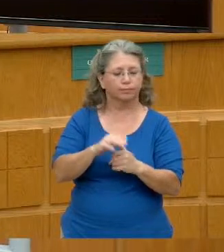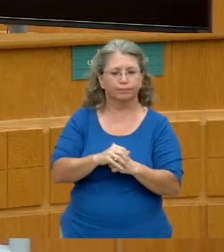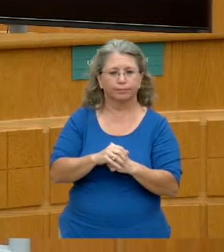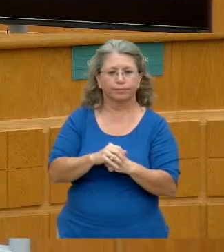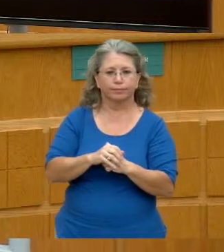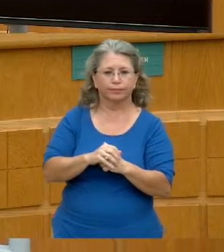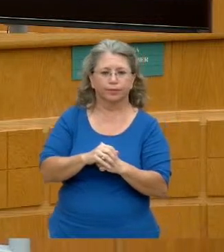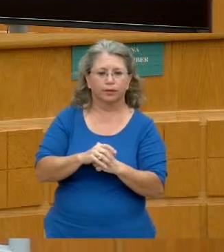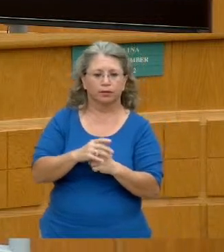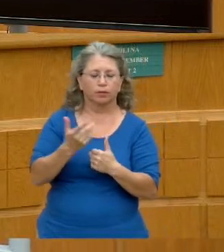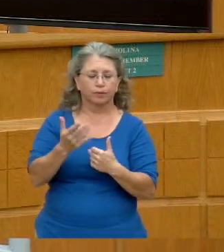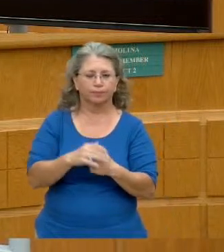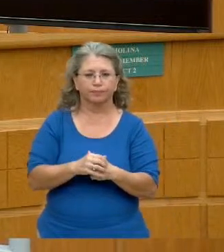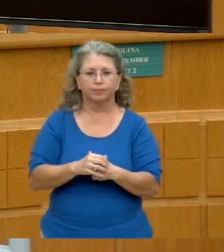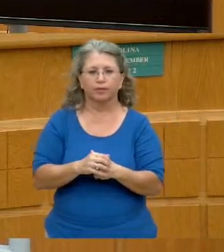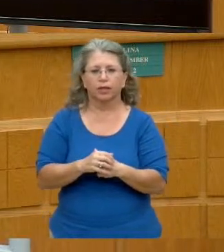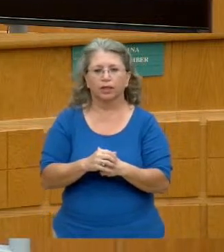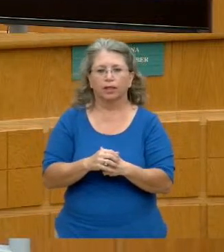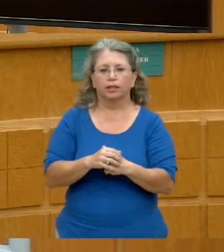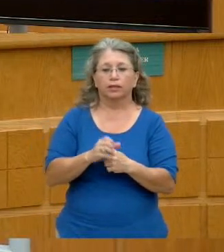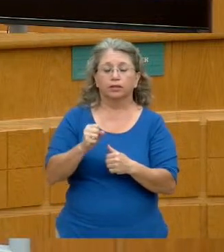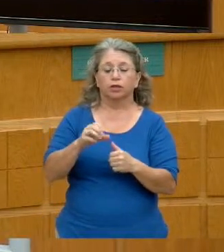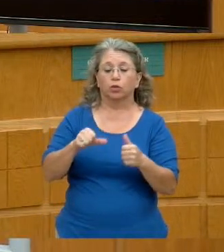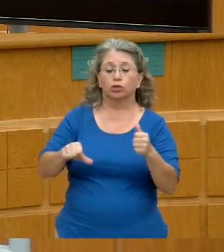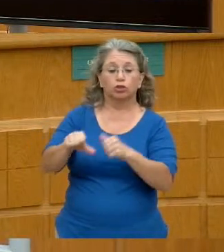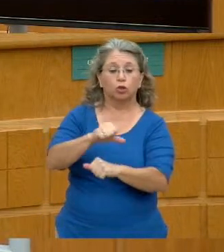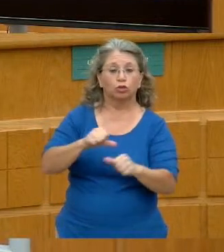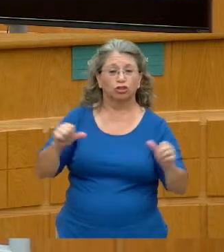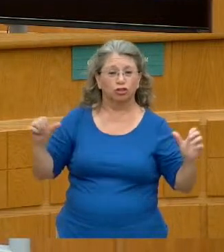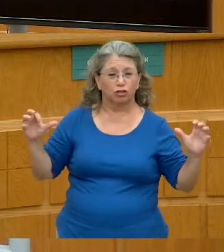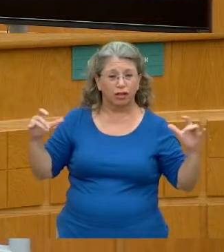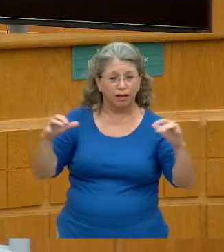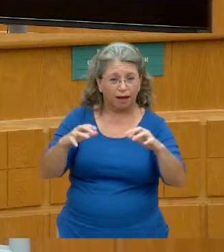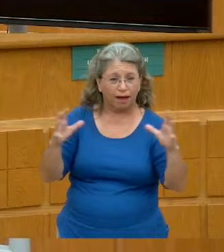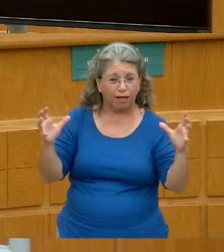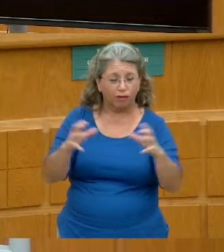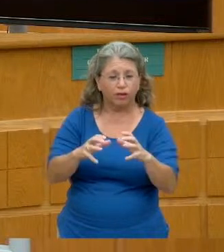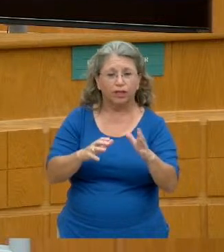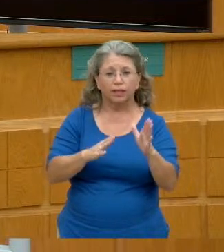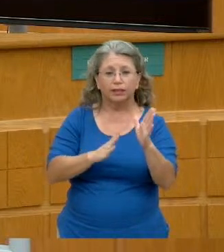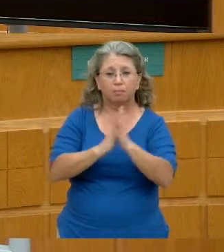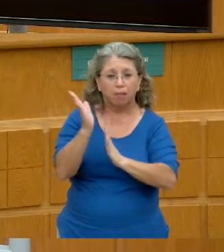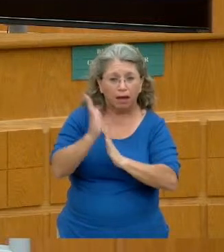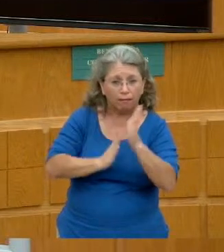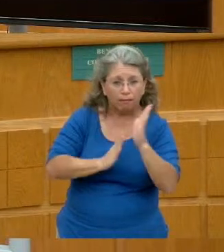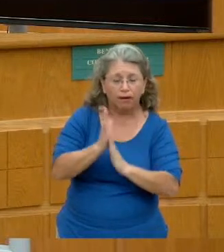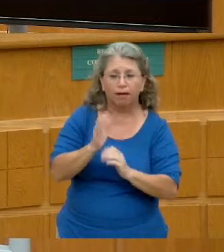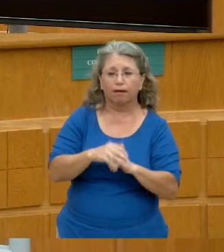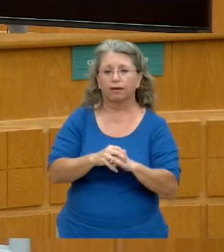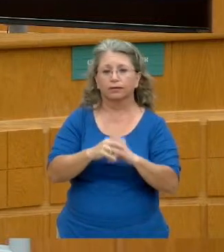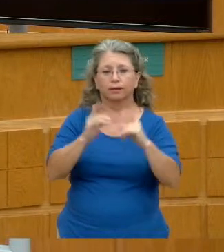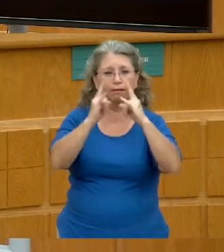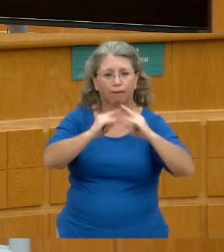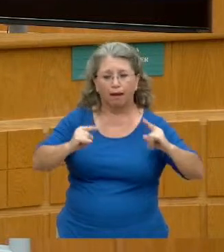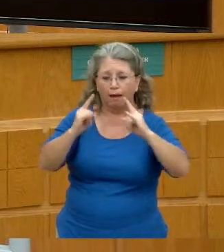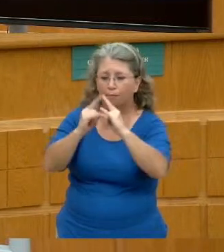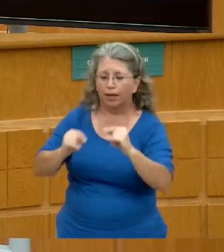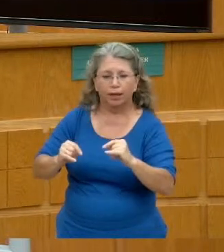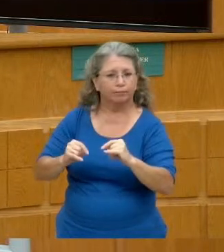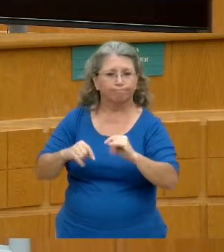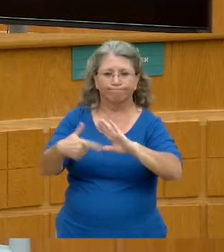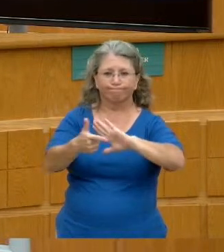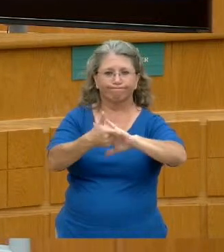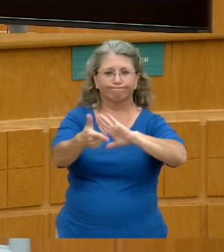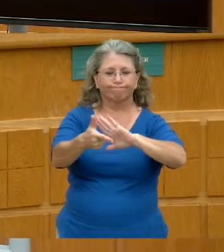slide. Okay, so social gathering, picnicking, or camping is not prohibited. We don't want groups of people